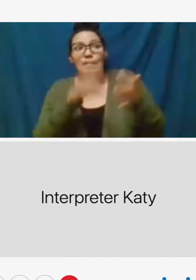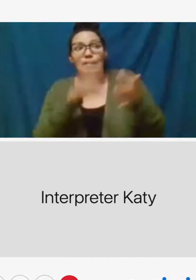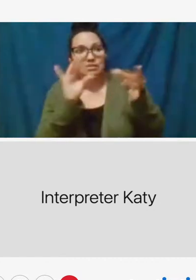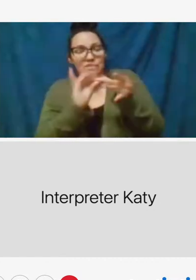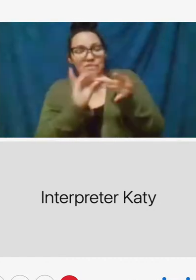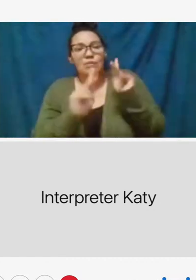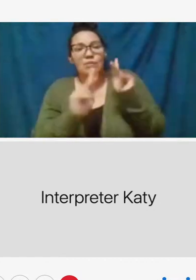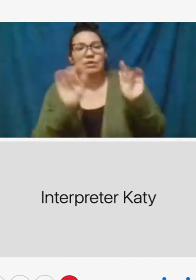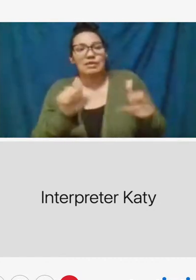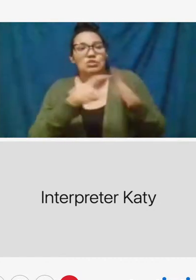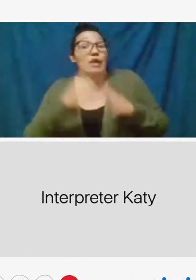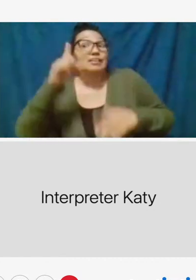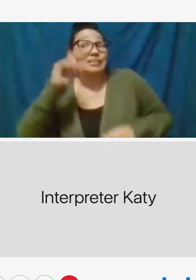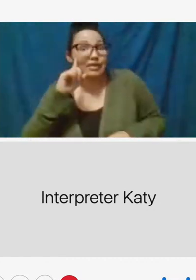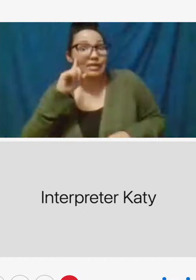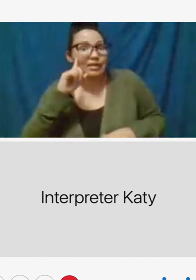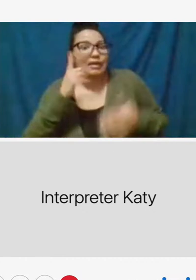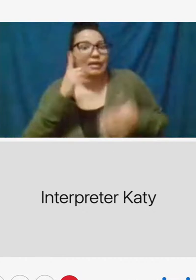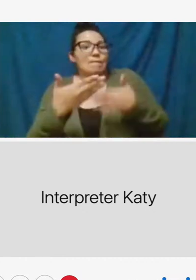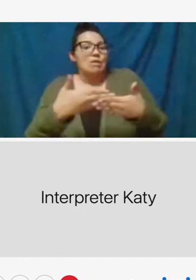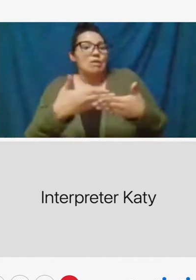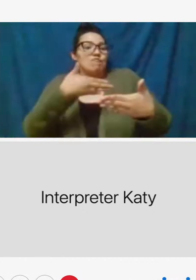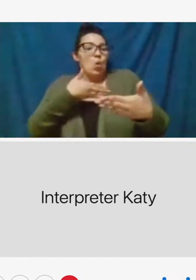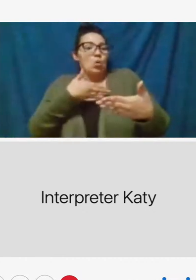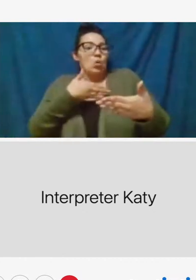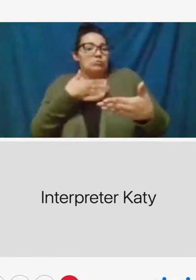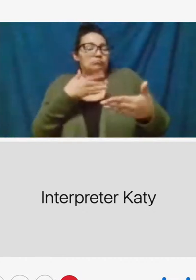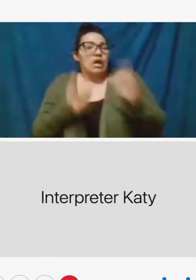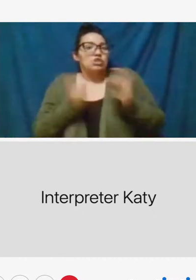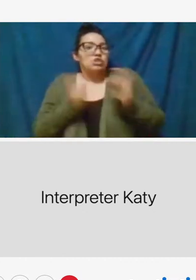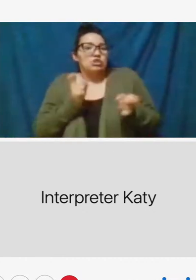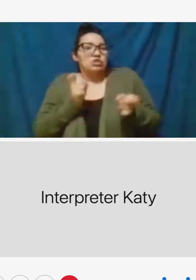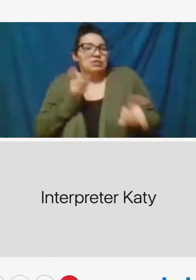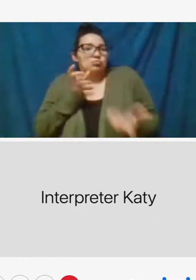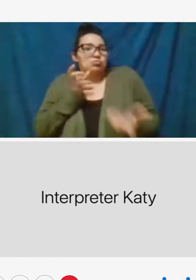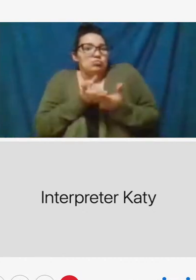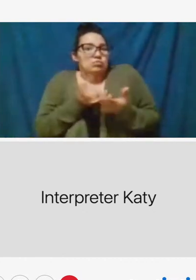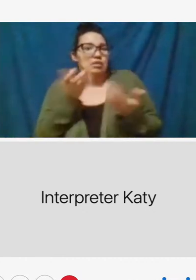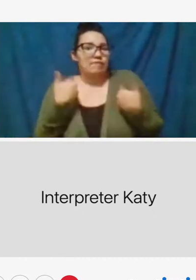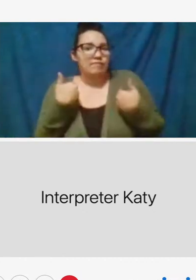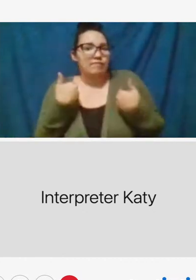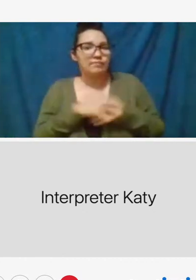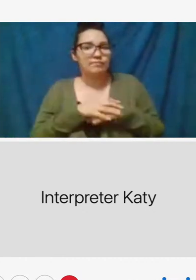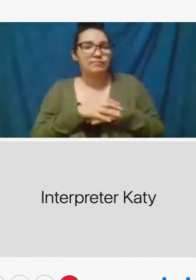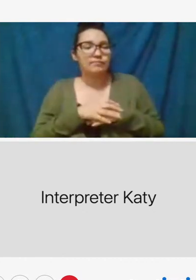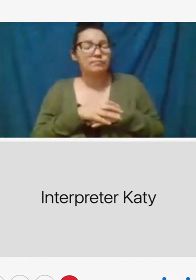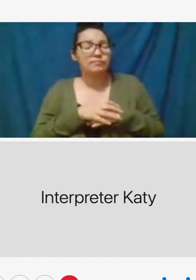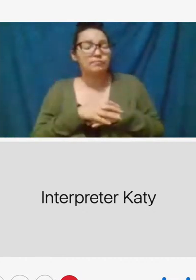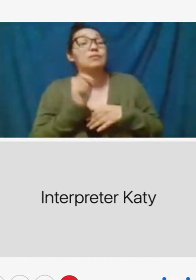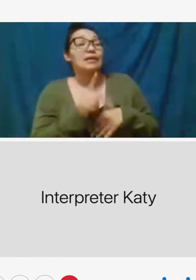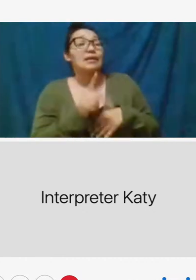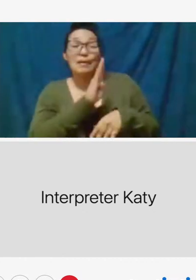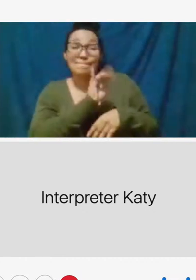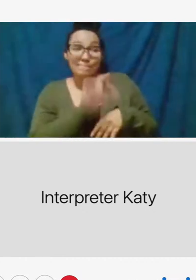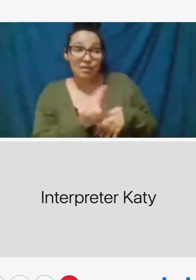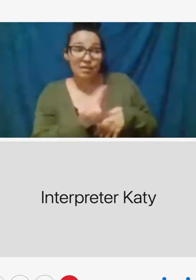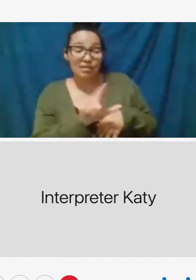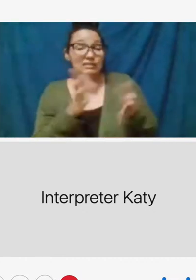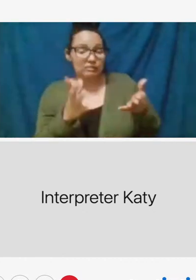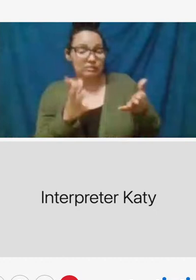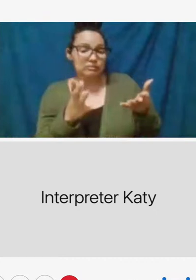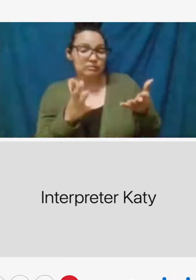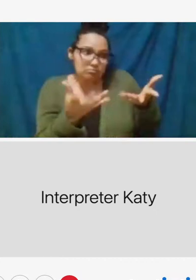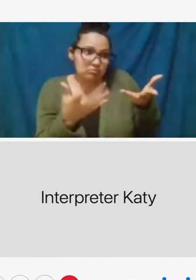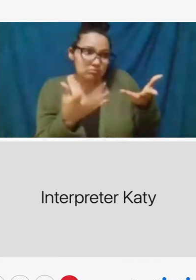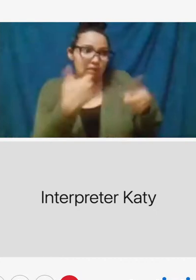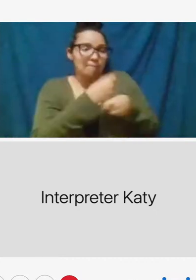to make uh being a bill uh as it is constructed and what we're going to be required